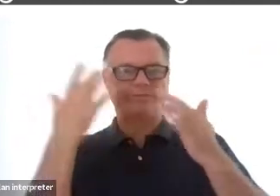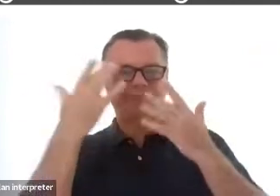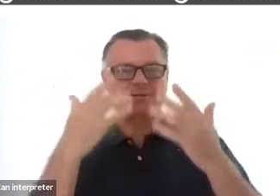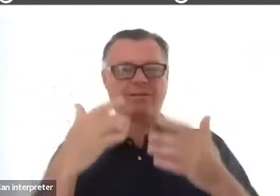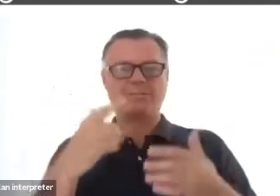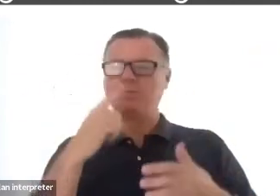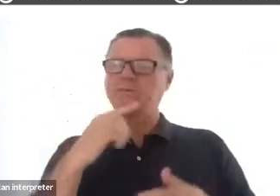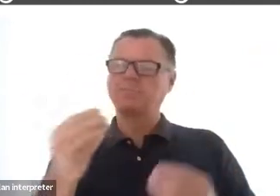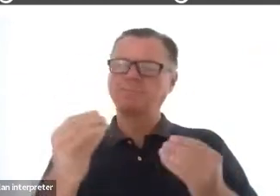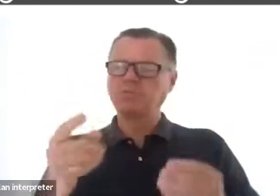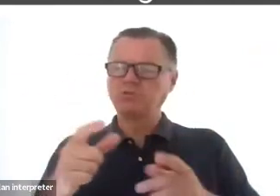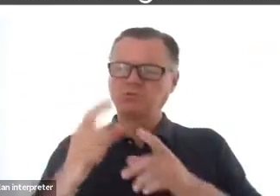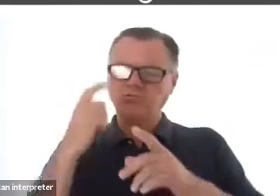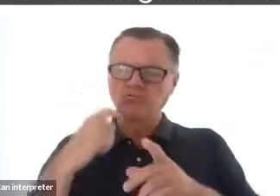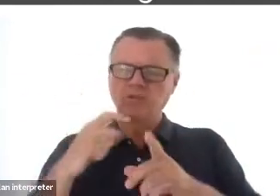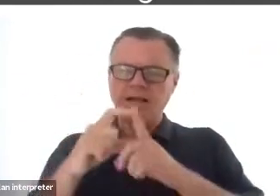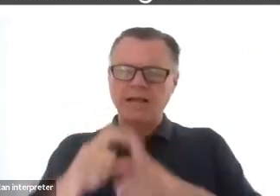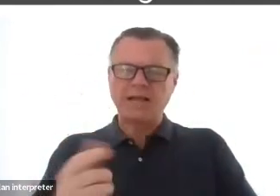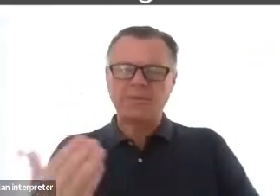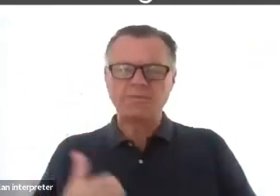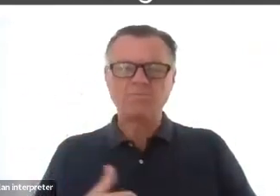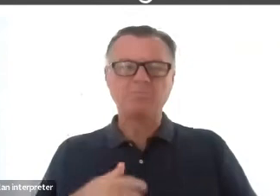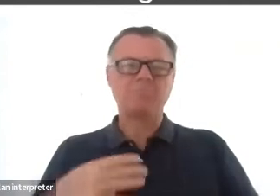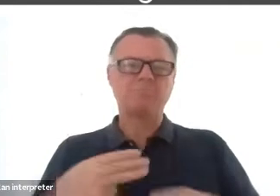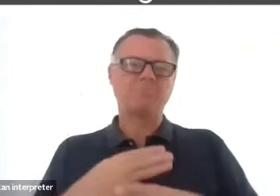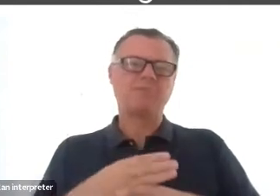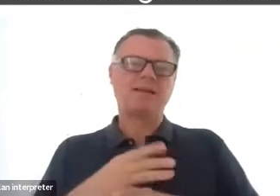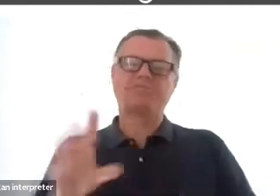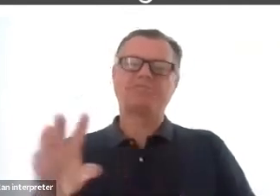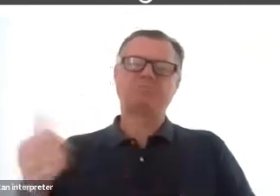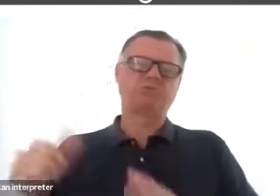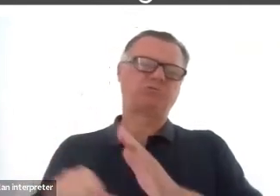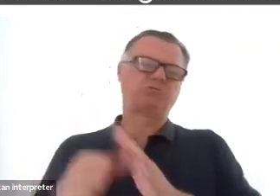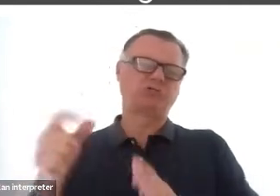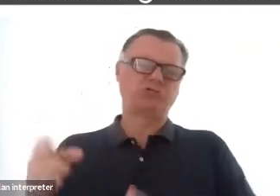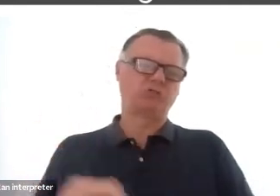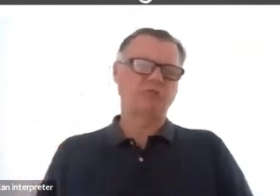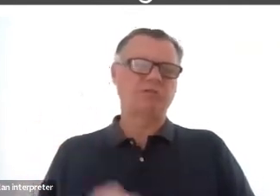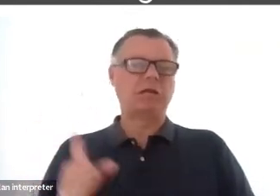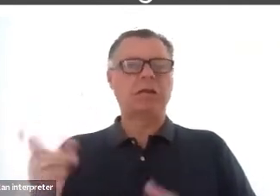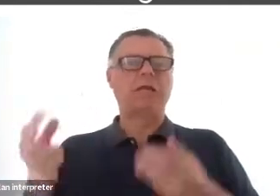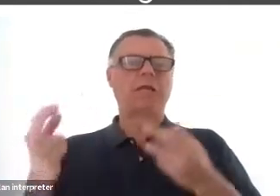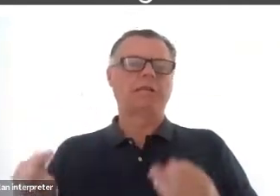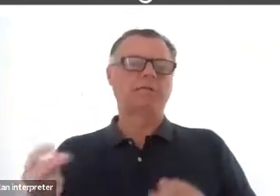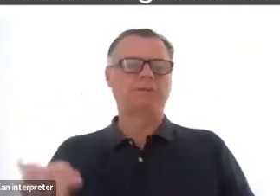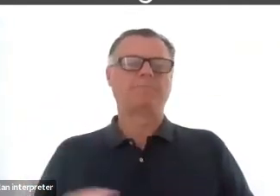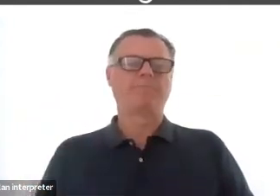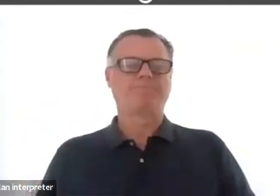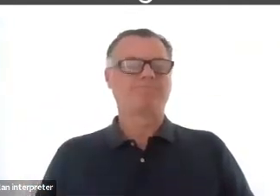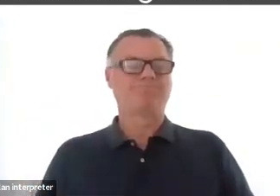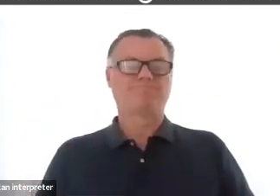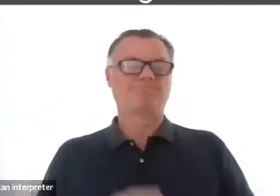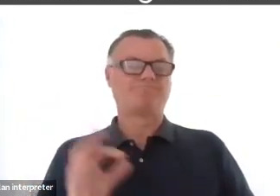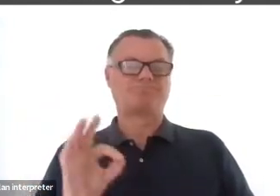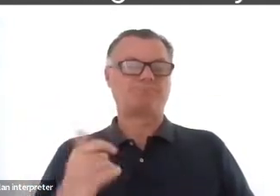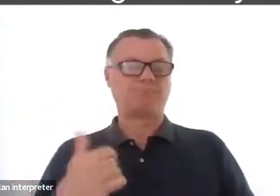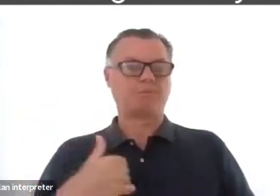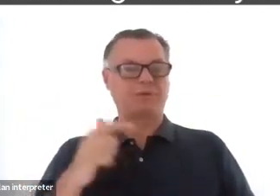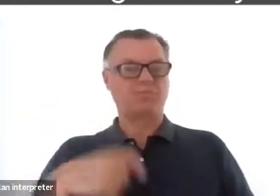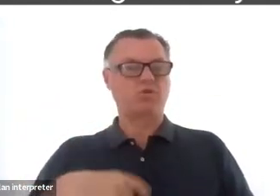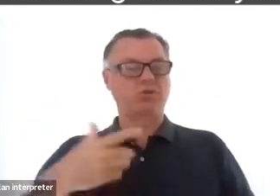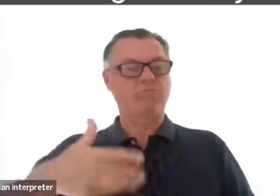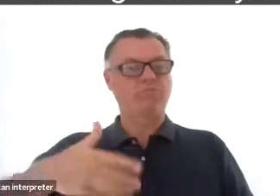enough. Difficulty becomes not a maths person. Not starting becomes lazy. But the issue might be overwhelm,